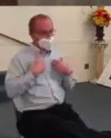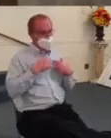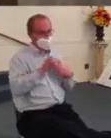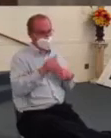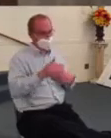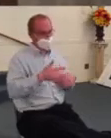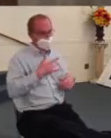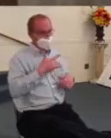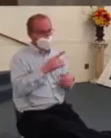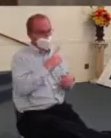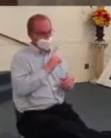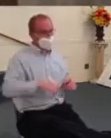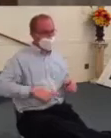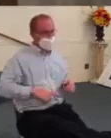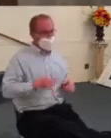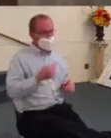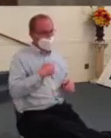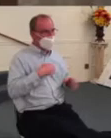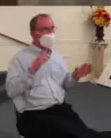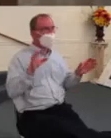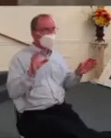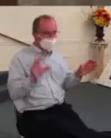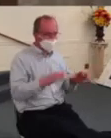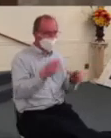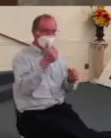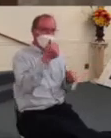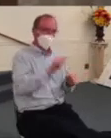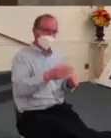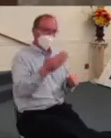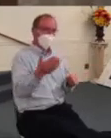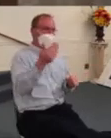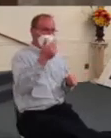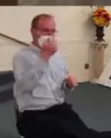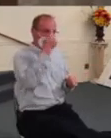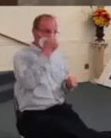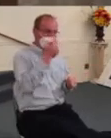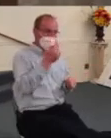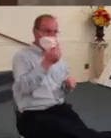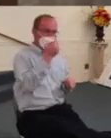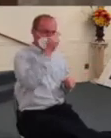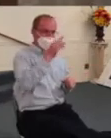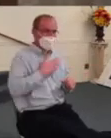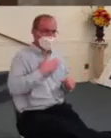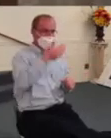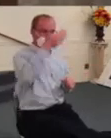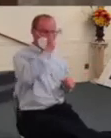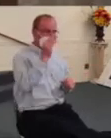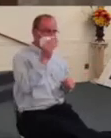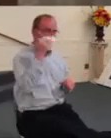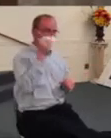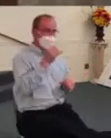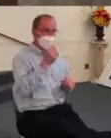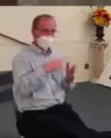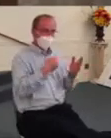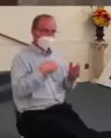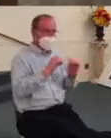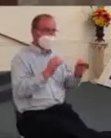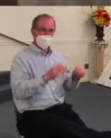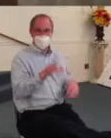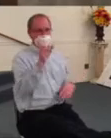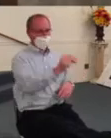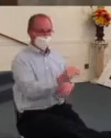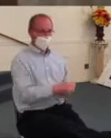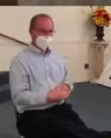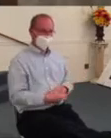for my God that costs me nothing. I want us just to pause for a minute. What does